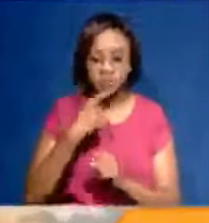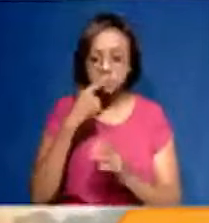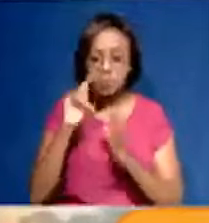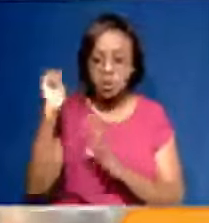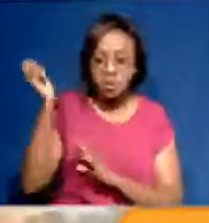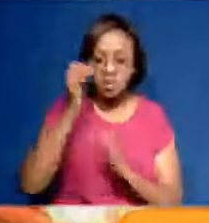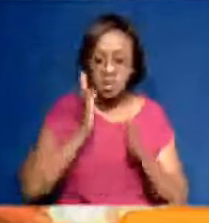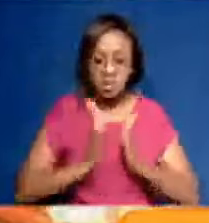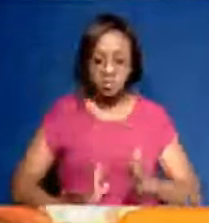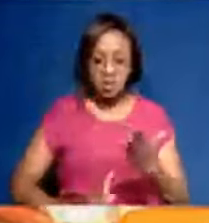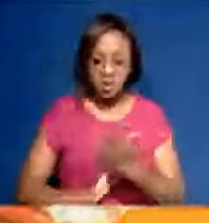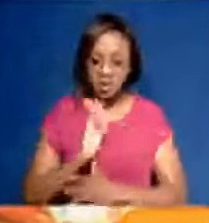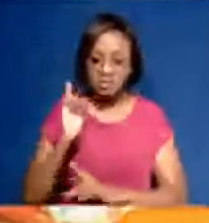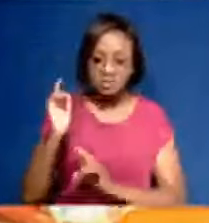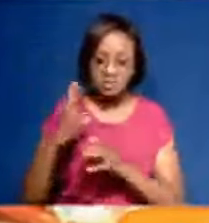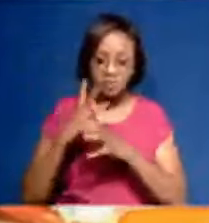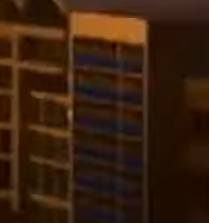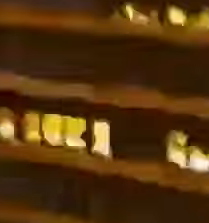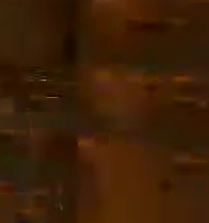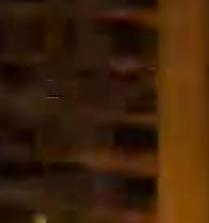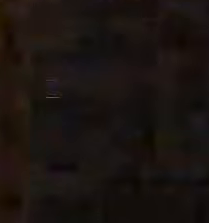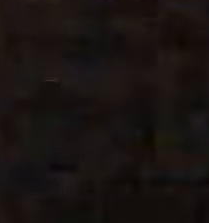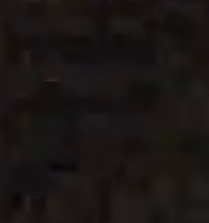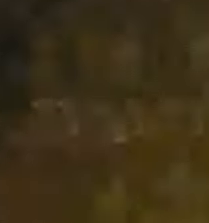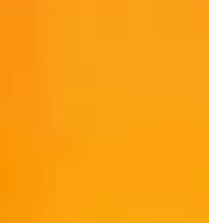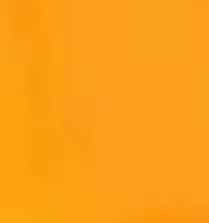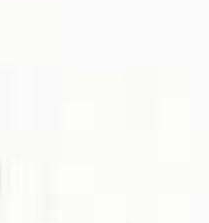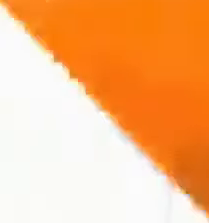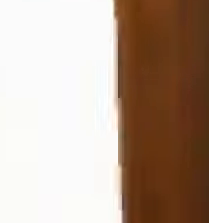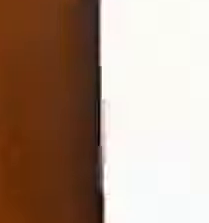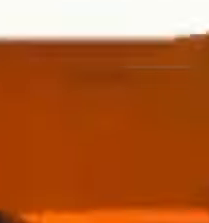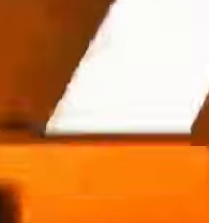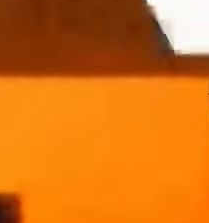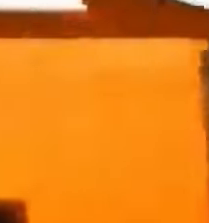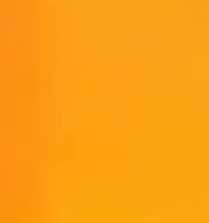must come down to Samburu County. Come and document.